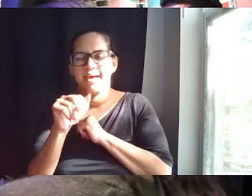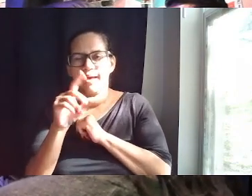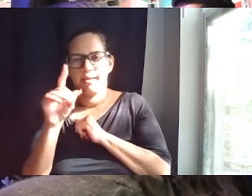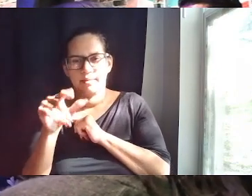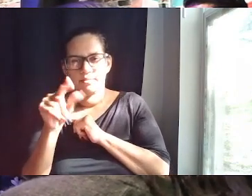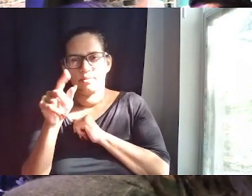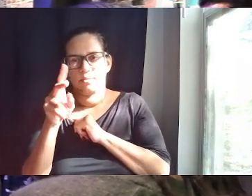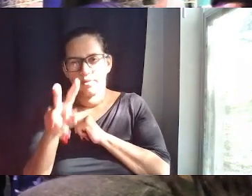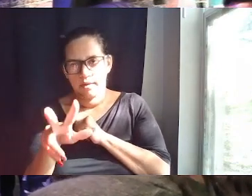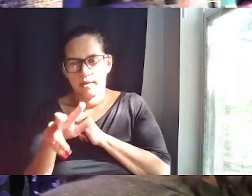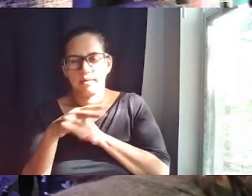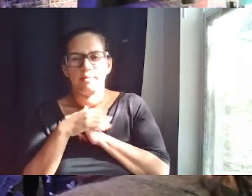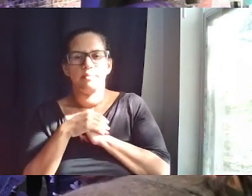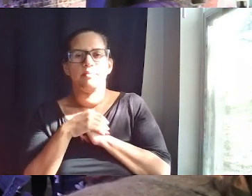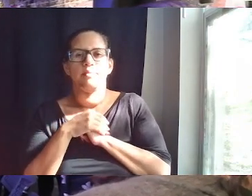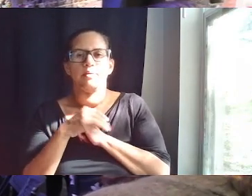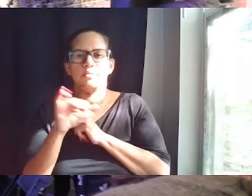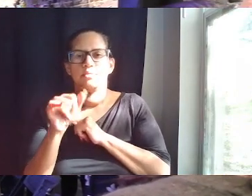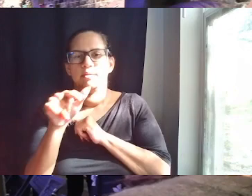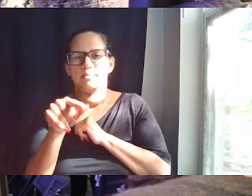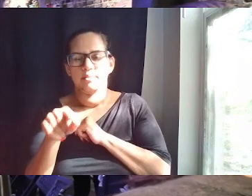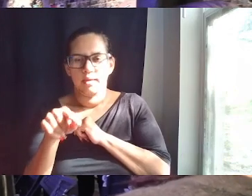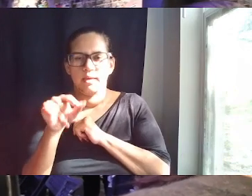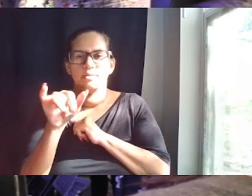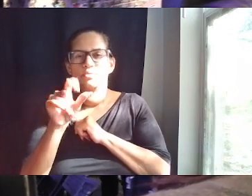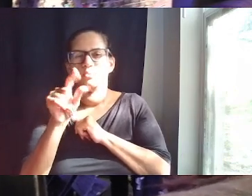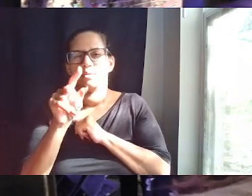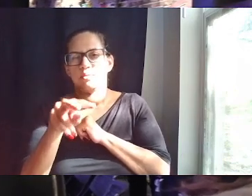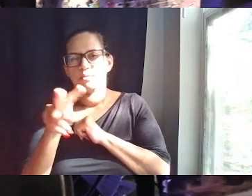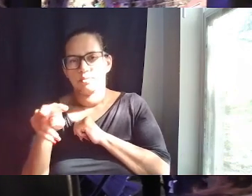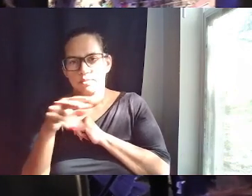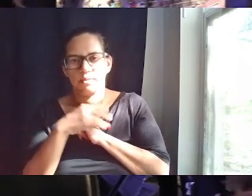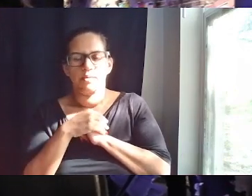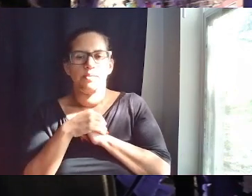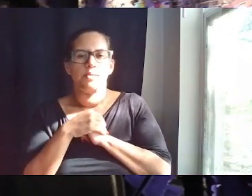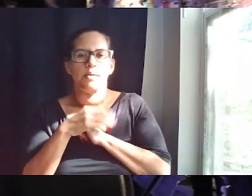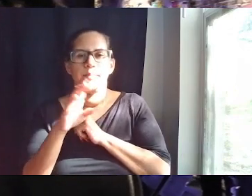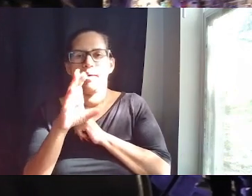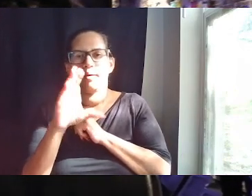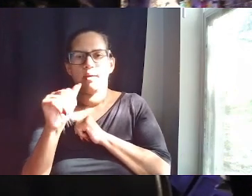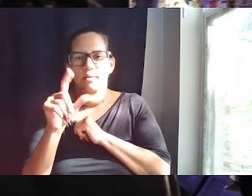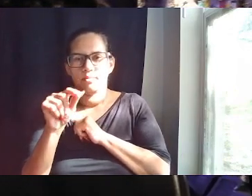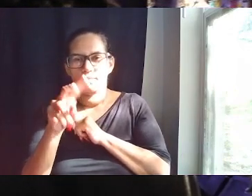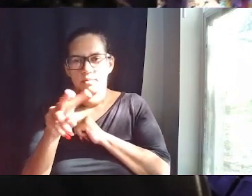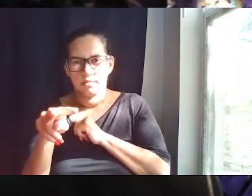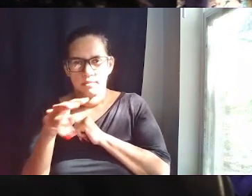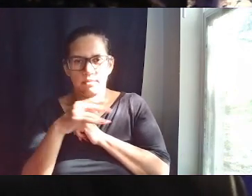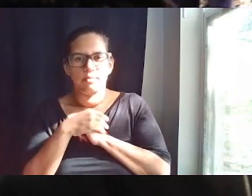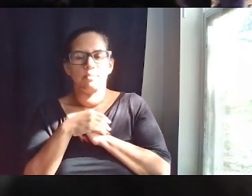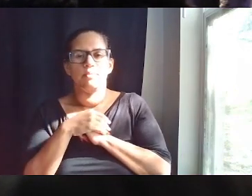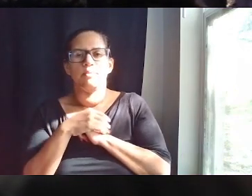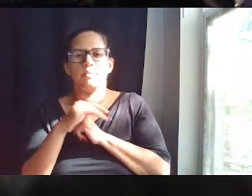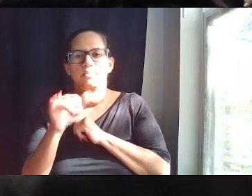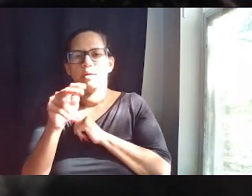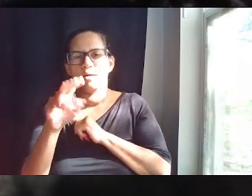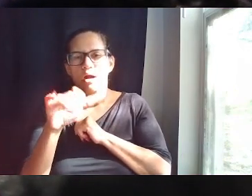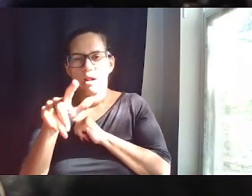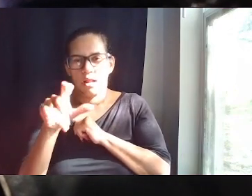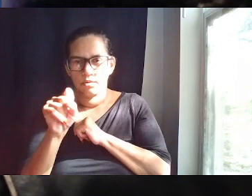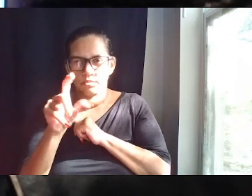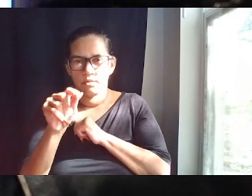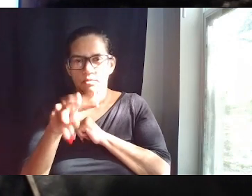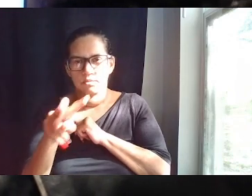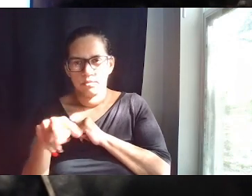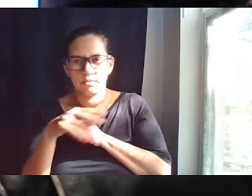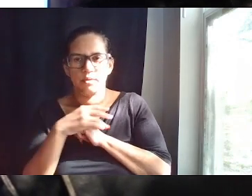2023. Jay-Z, 2022. Becca, 2022. Giancarlo, 2022. Fran,